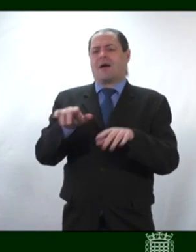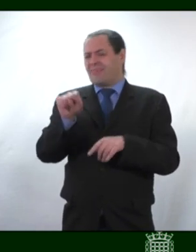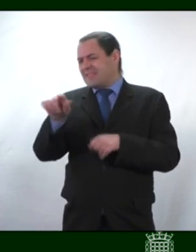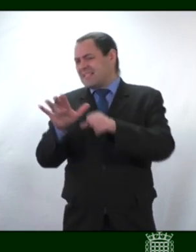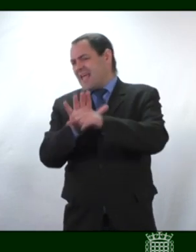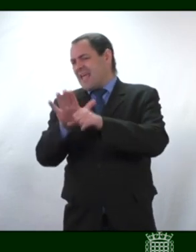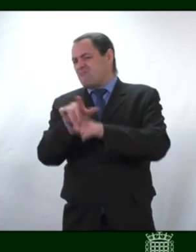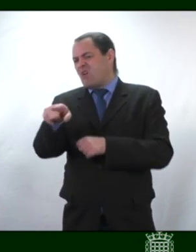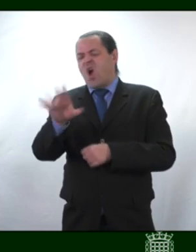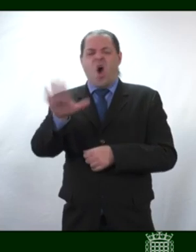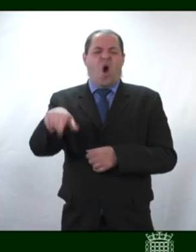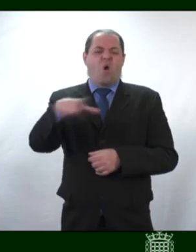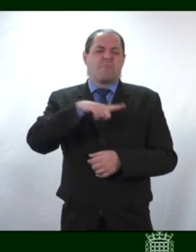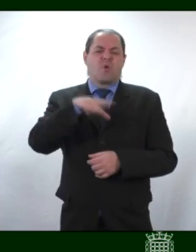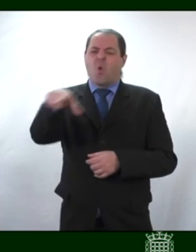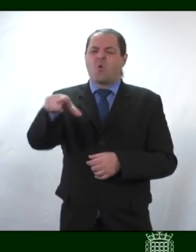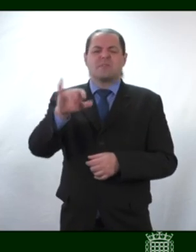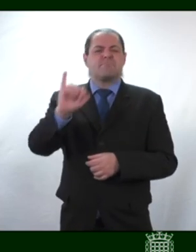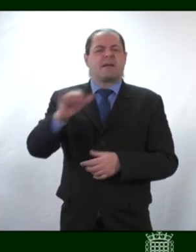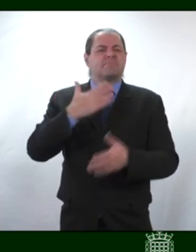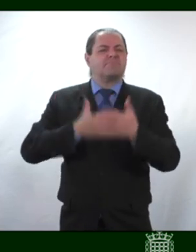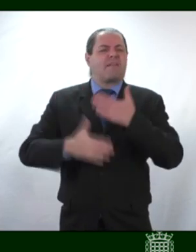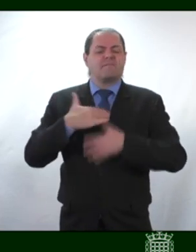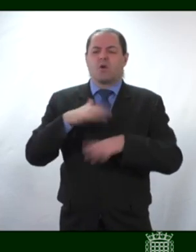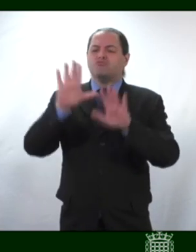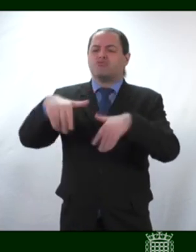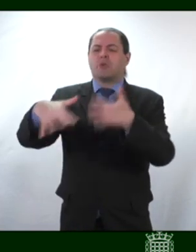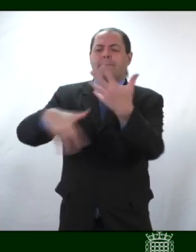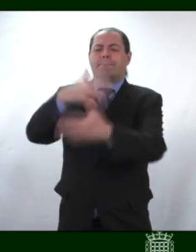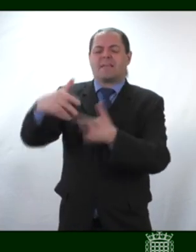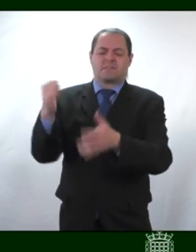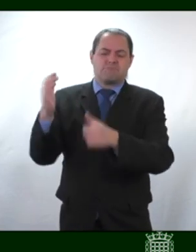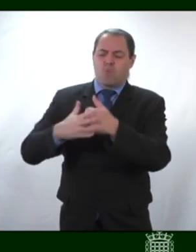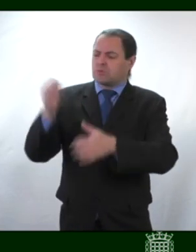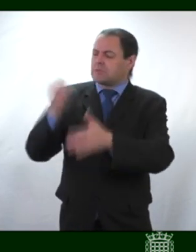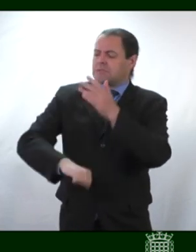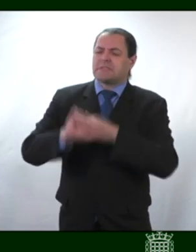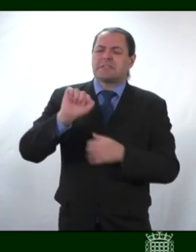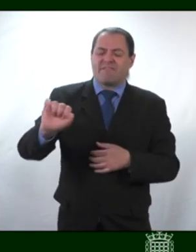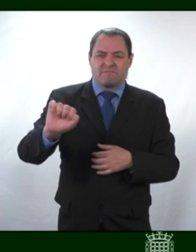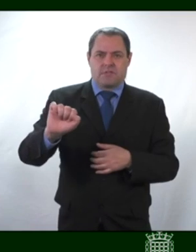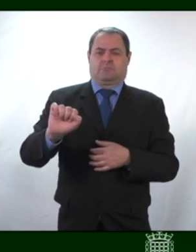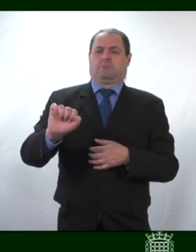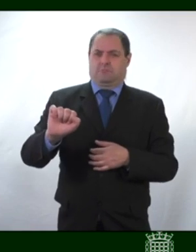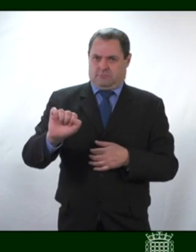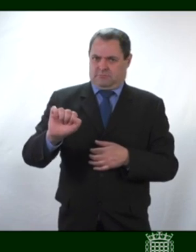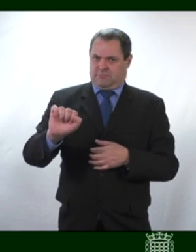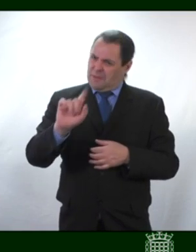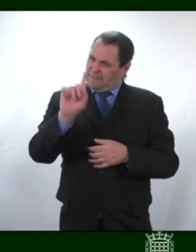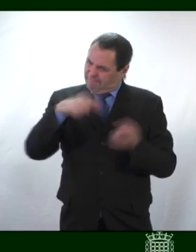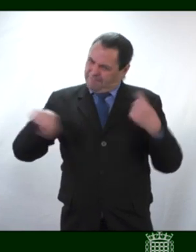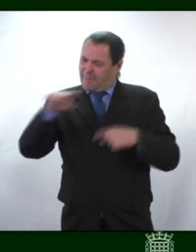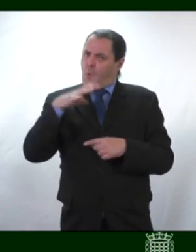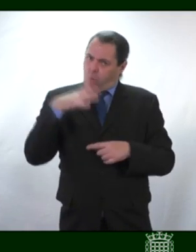are just due to some form of misbehavior requiring tougher penalties? People want to do the right thing, whether due